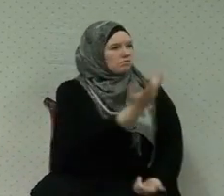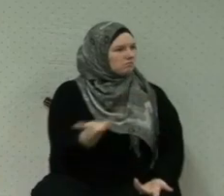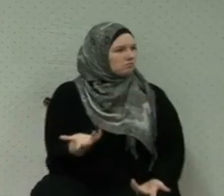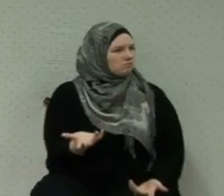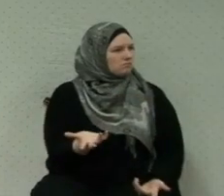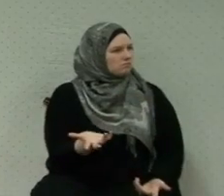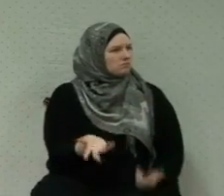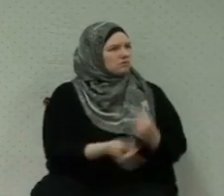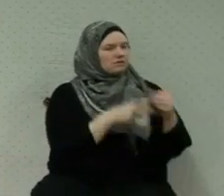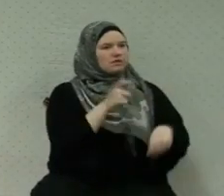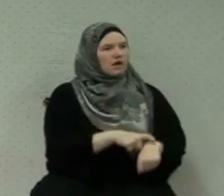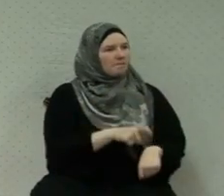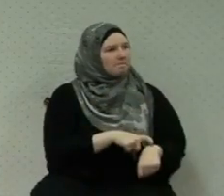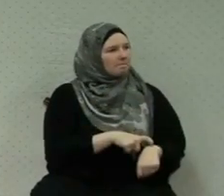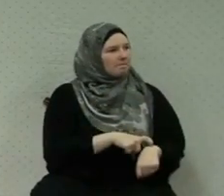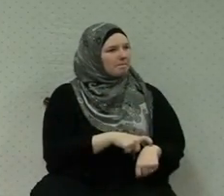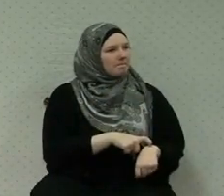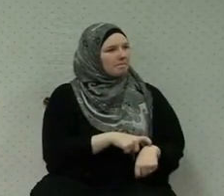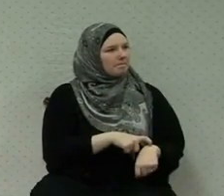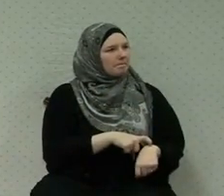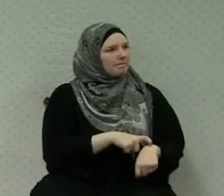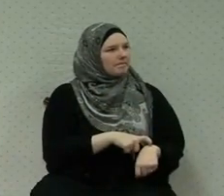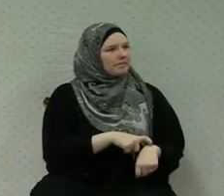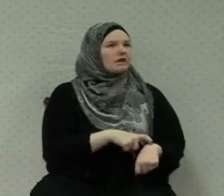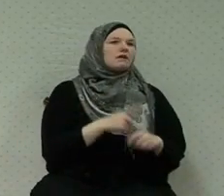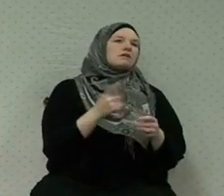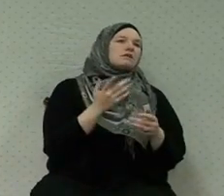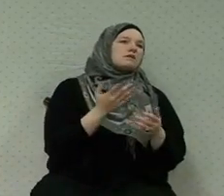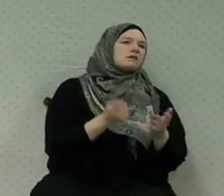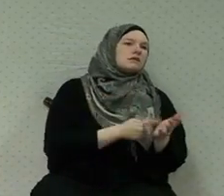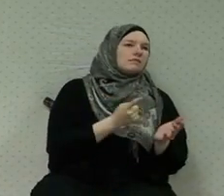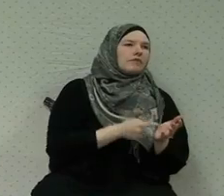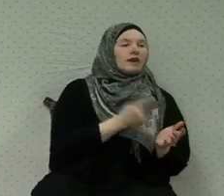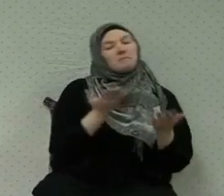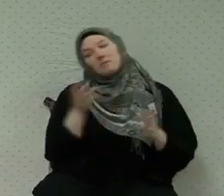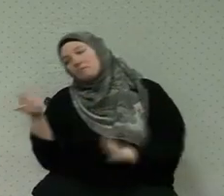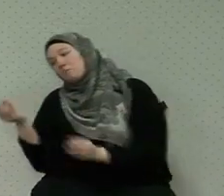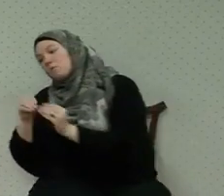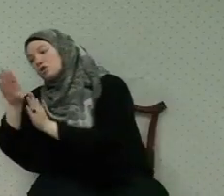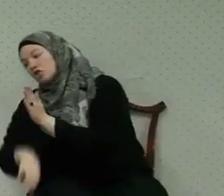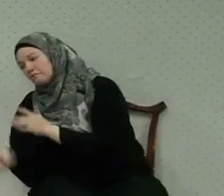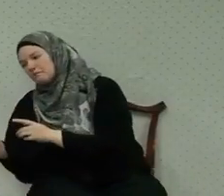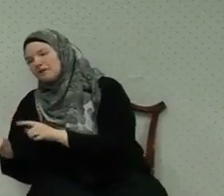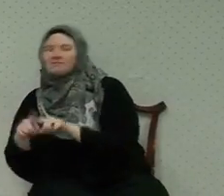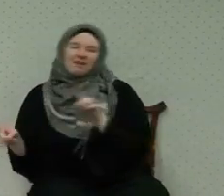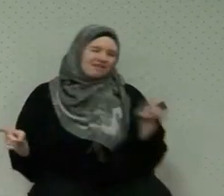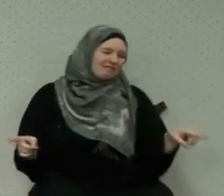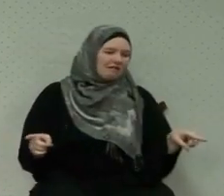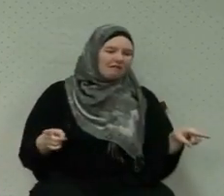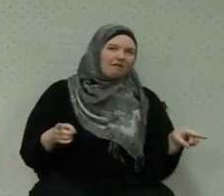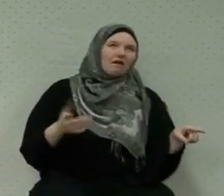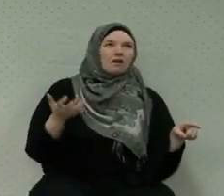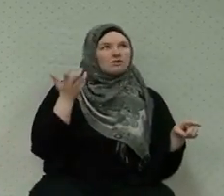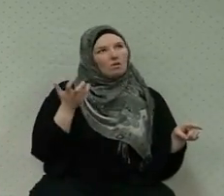And sometimes you do this and compromise some items' prices because at least it saves you time. You don't want to take the whole